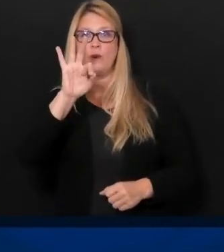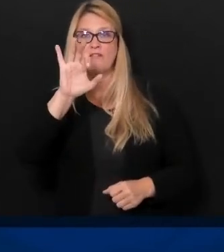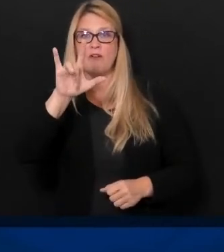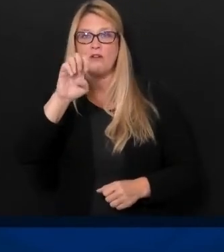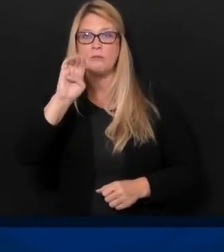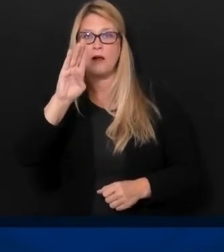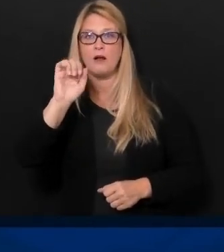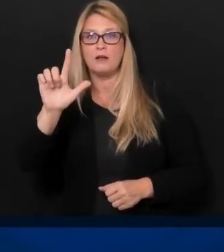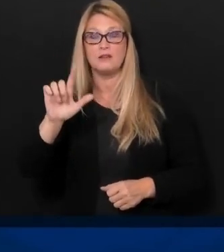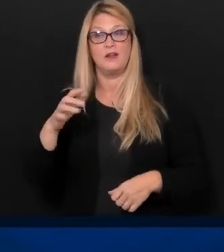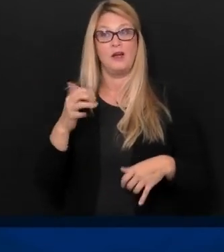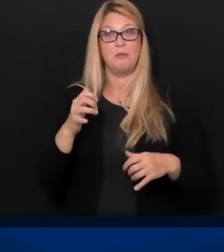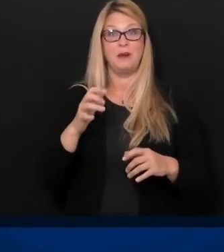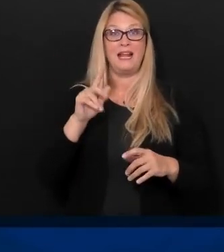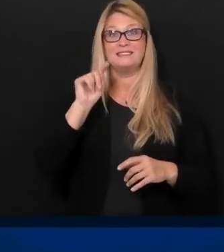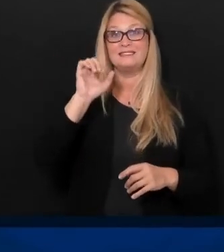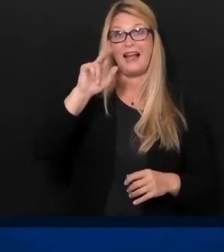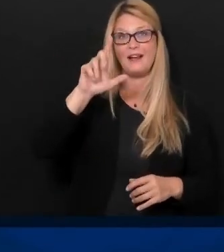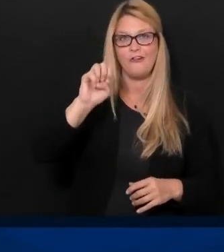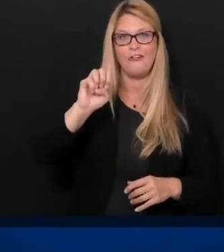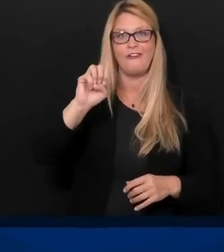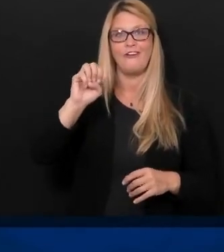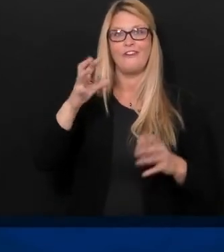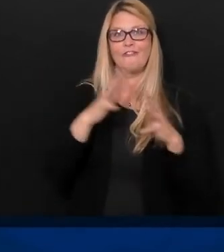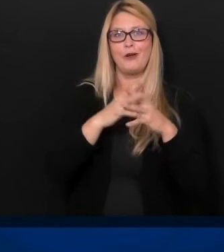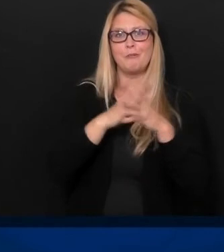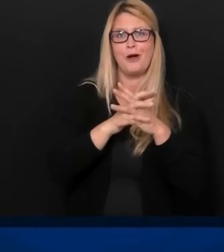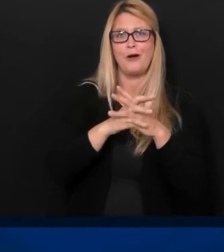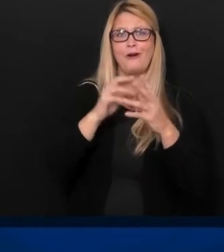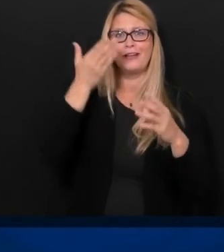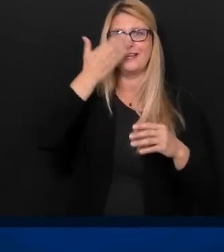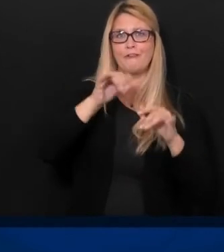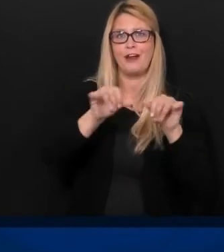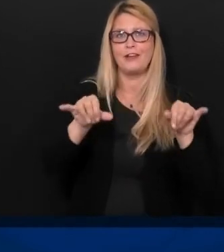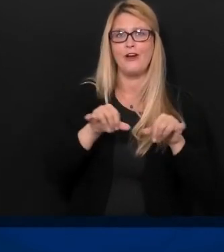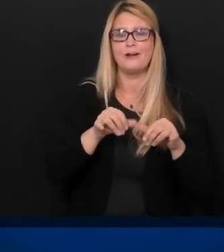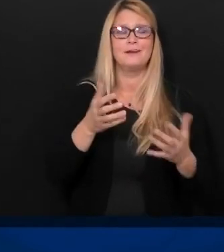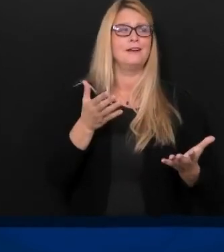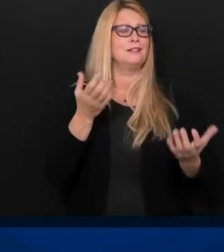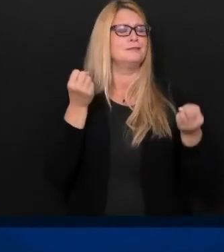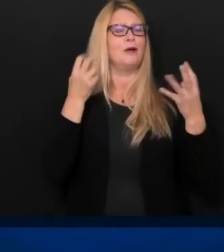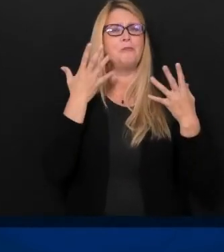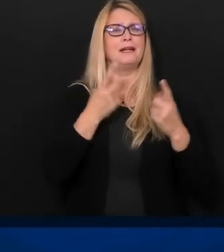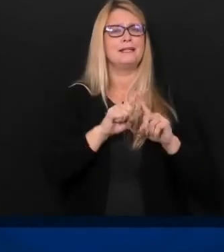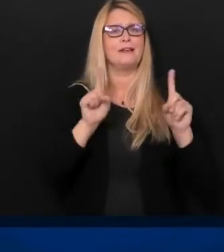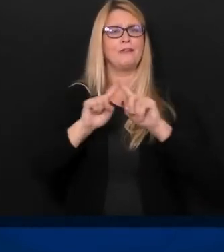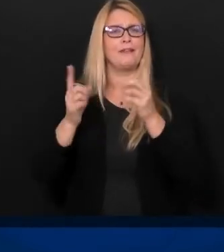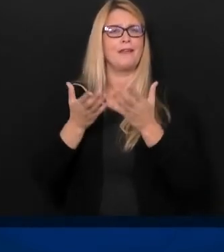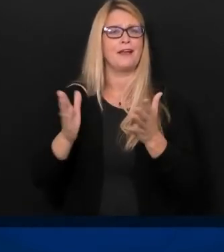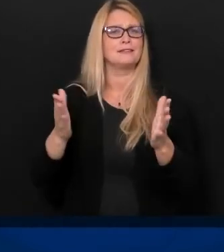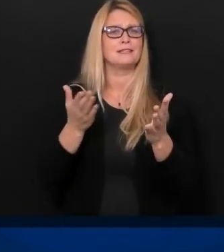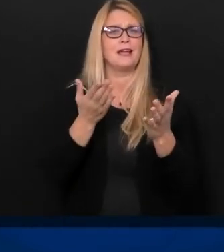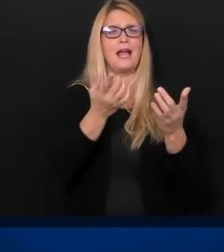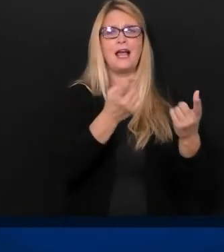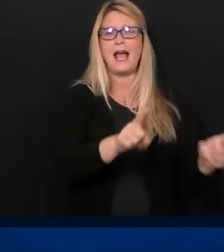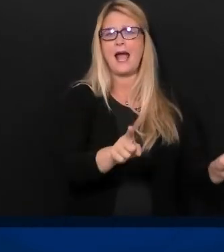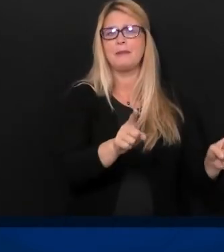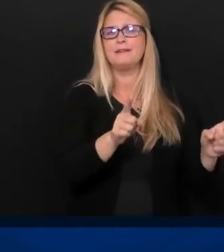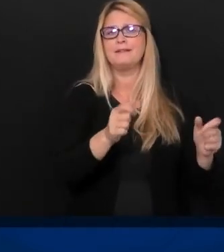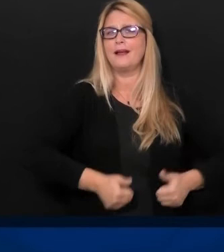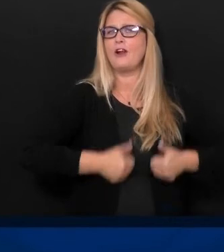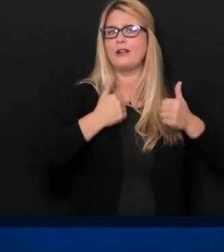tackle football in the front yards, and so many different things, that were just parts of our lives.